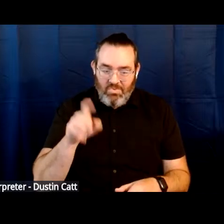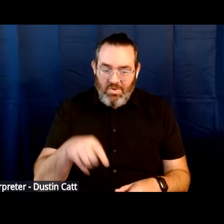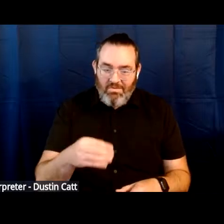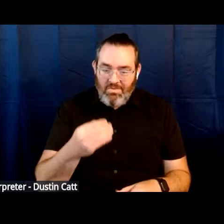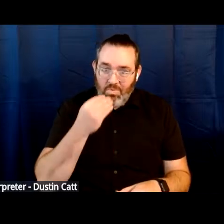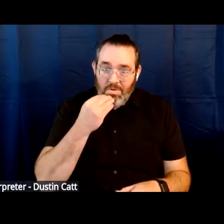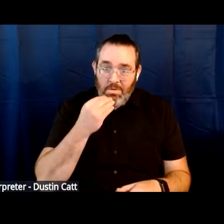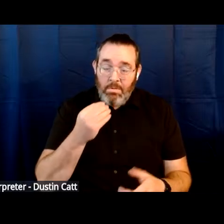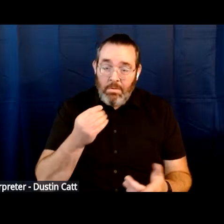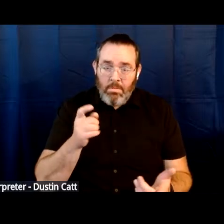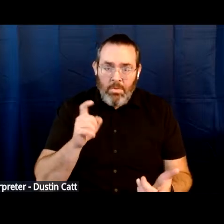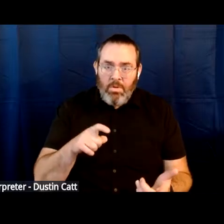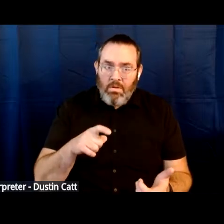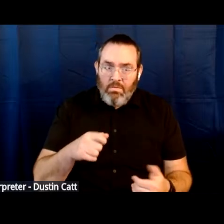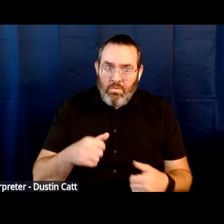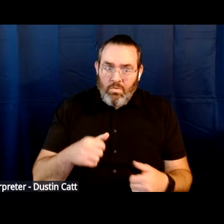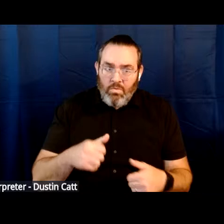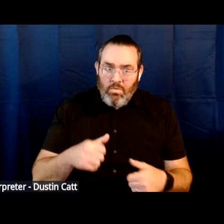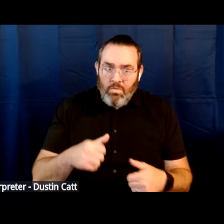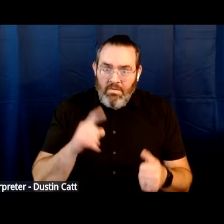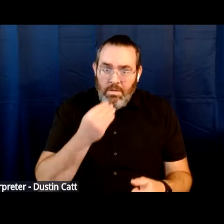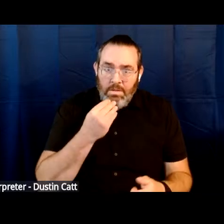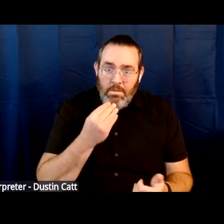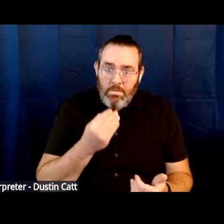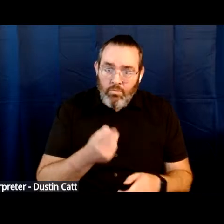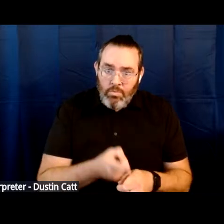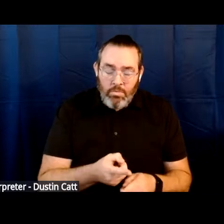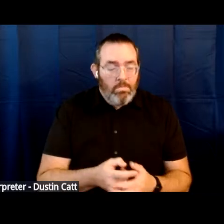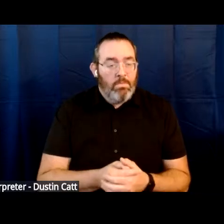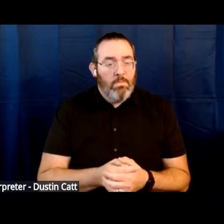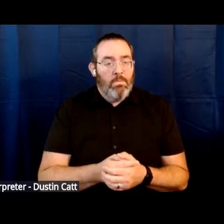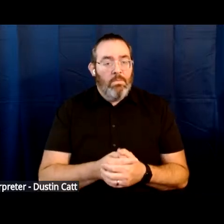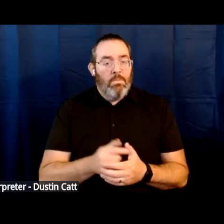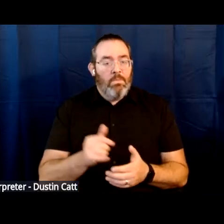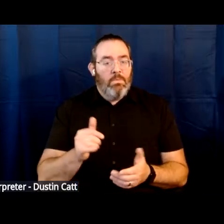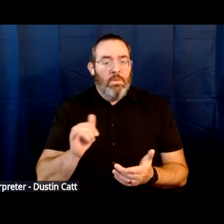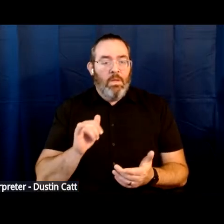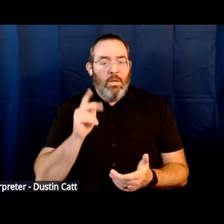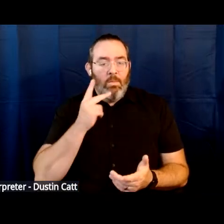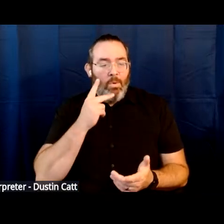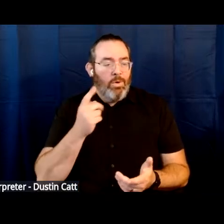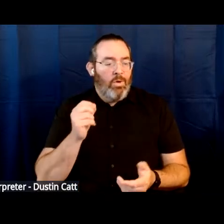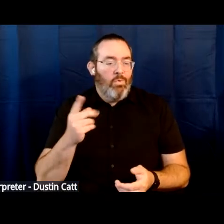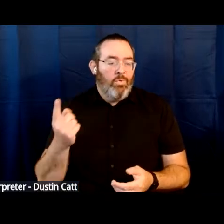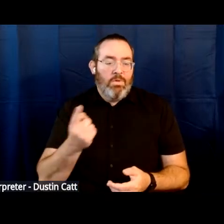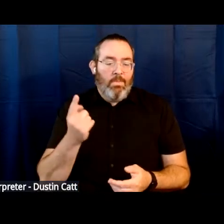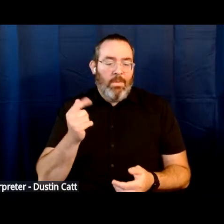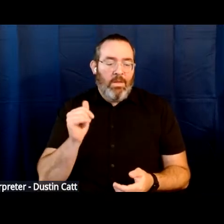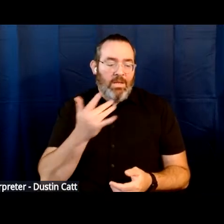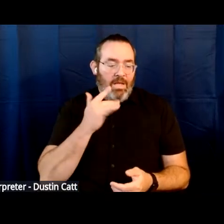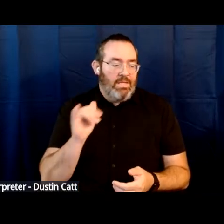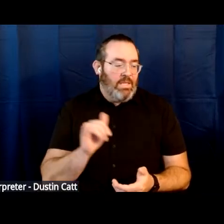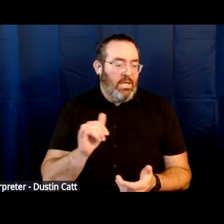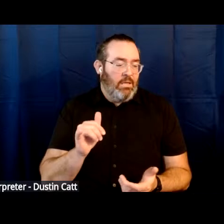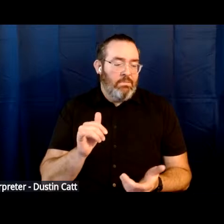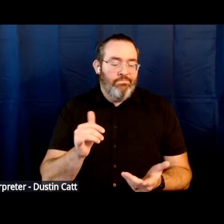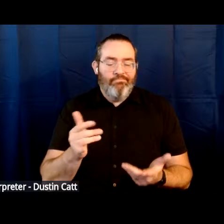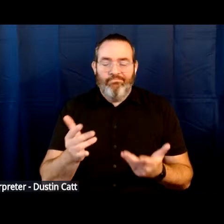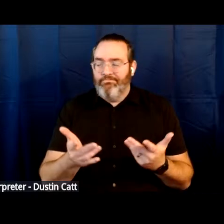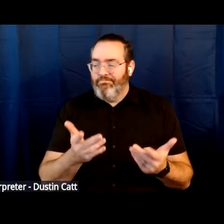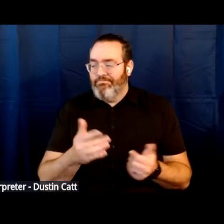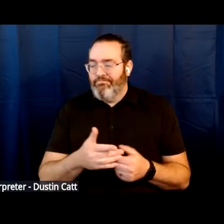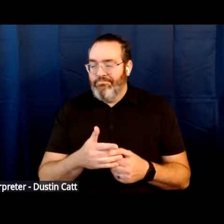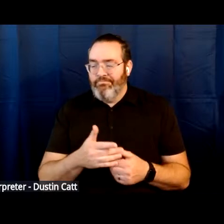to in order to survive, it's like approaching something that tastes like